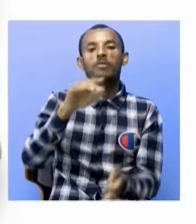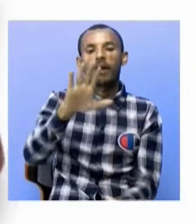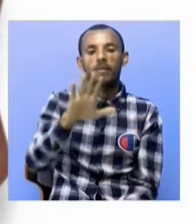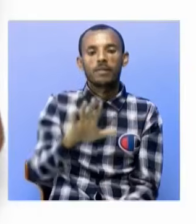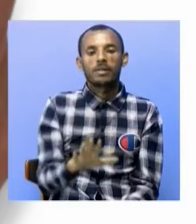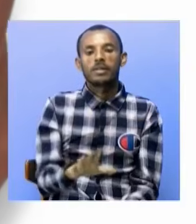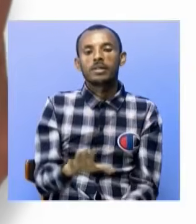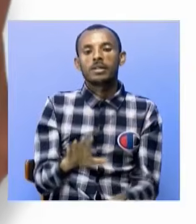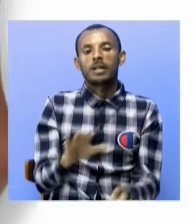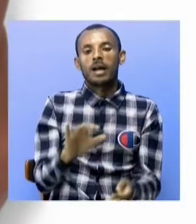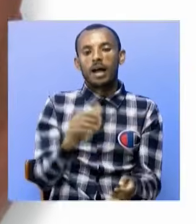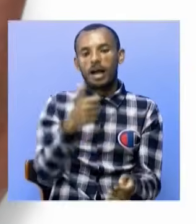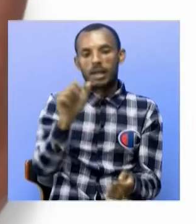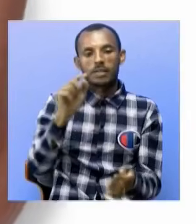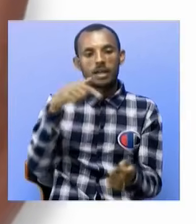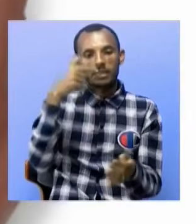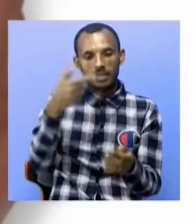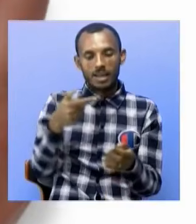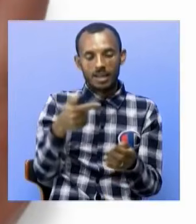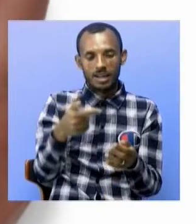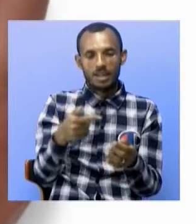the product of any two negative